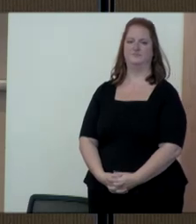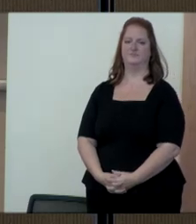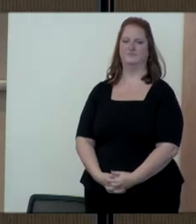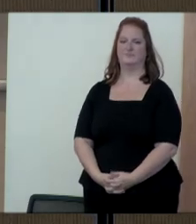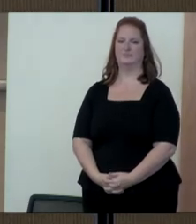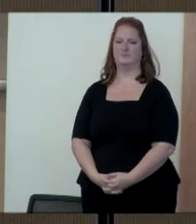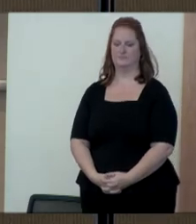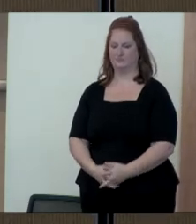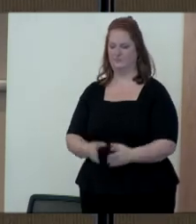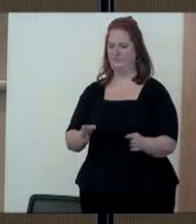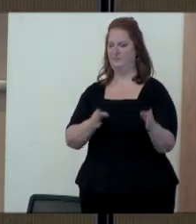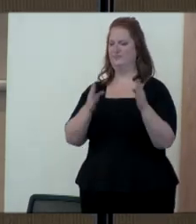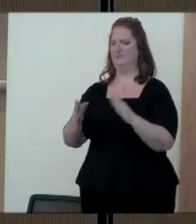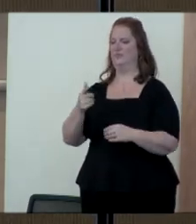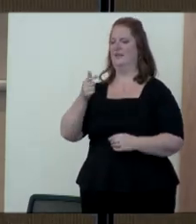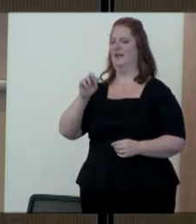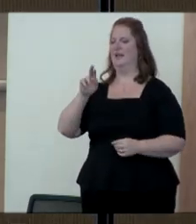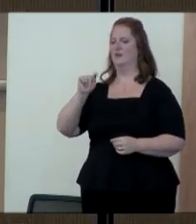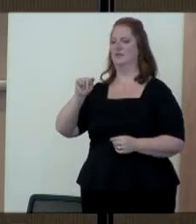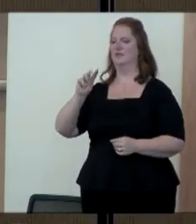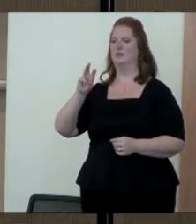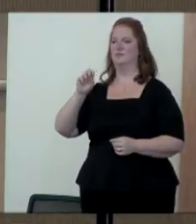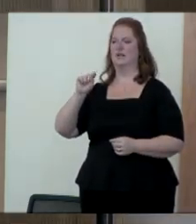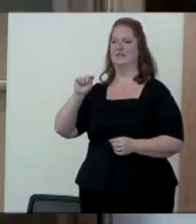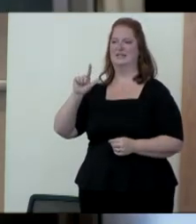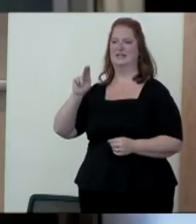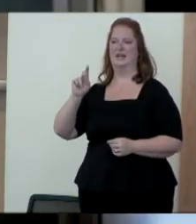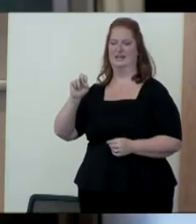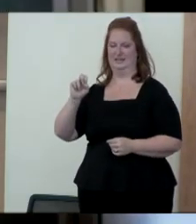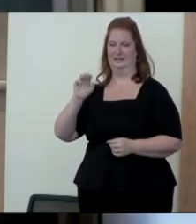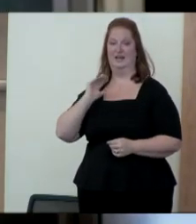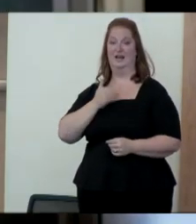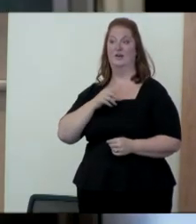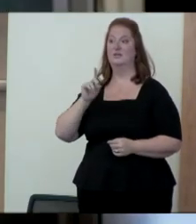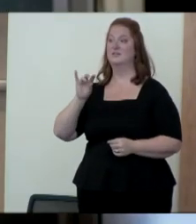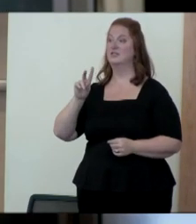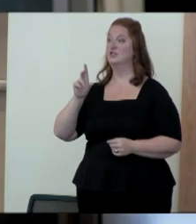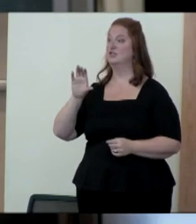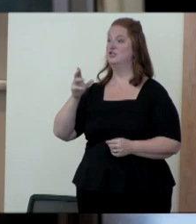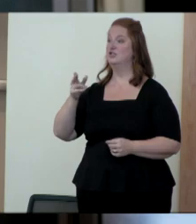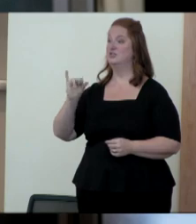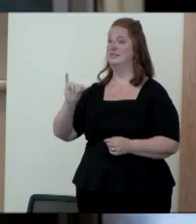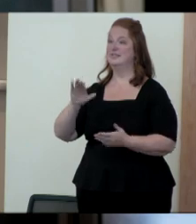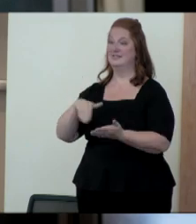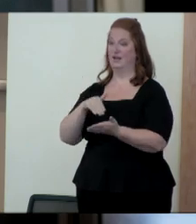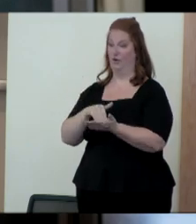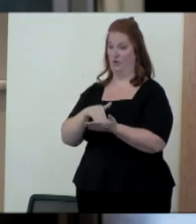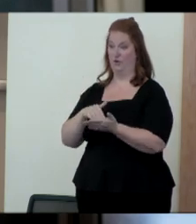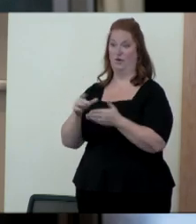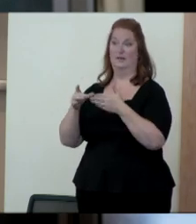And then there's Garrett Westlake, who's leader of our Da Vinci Center, also a great teacher.